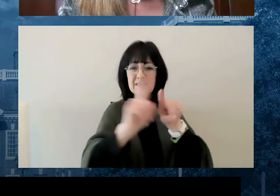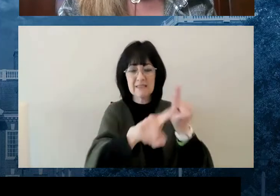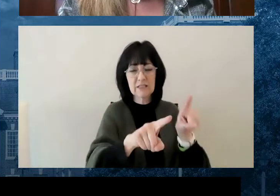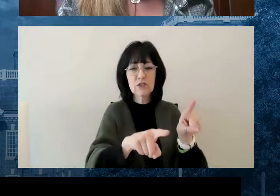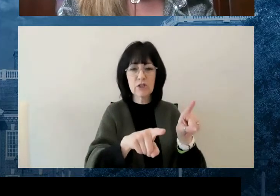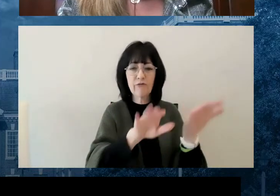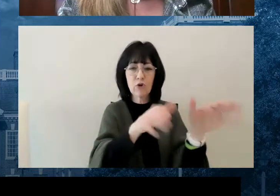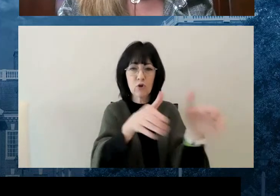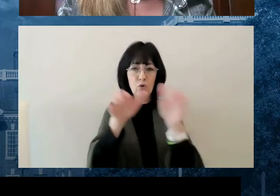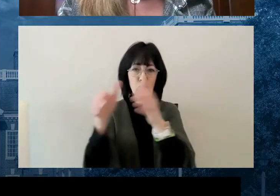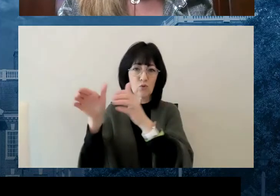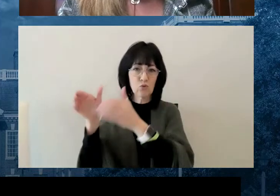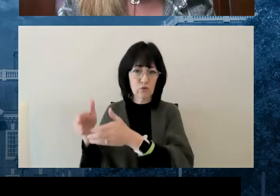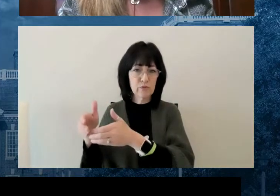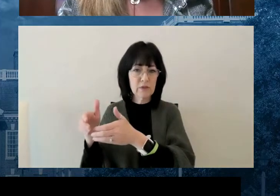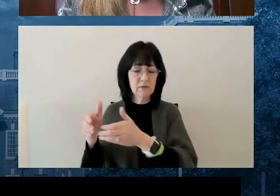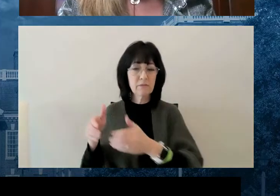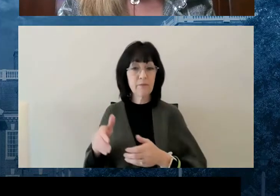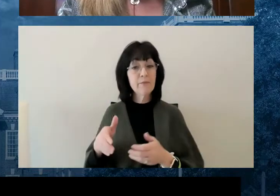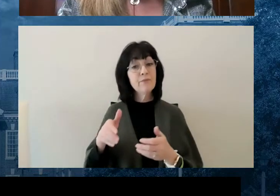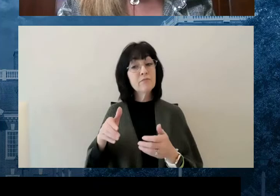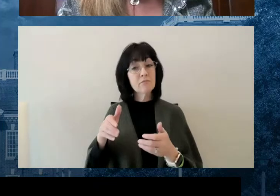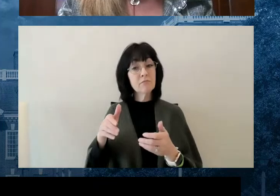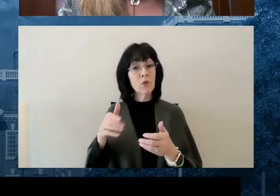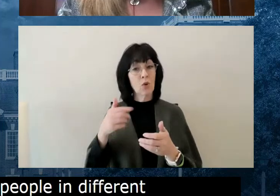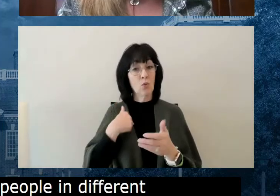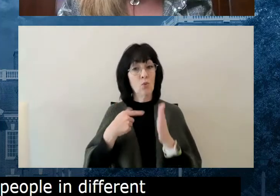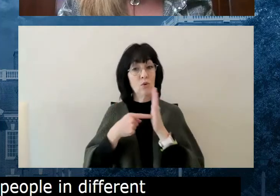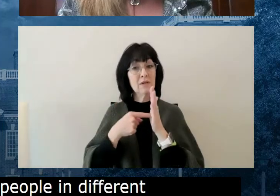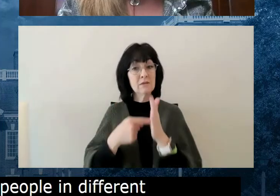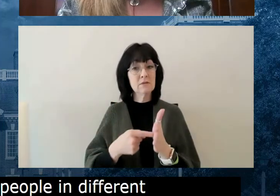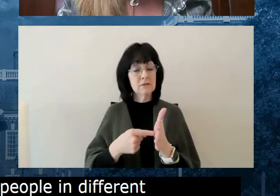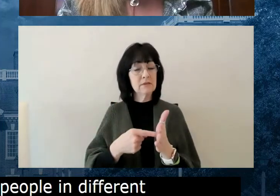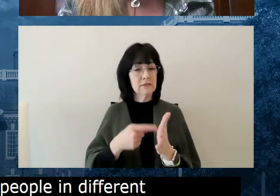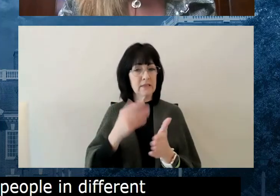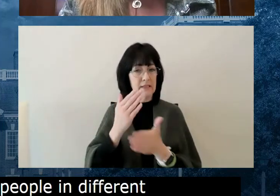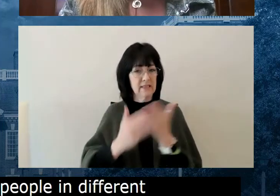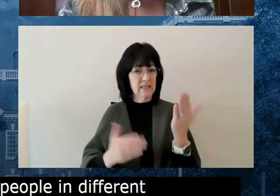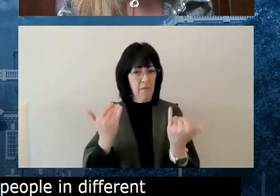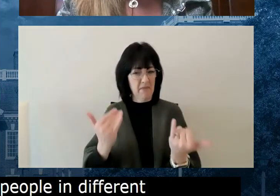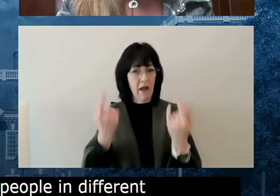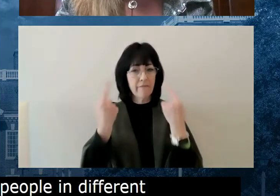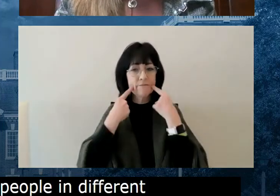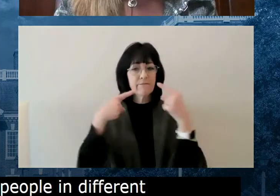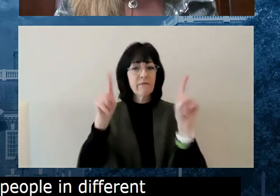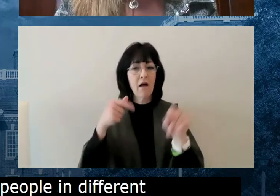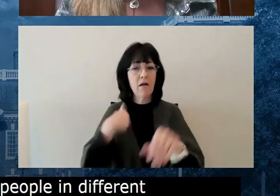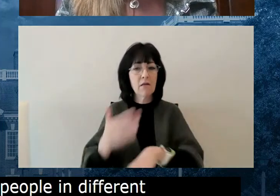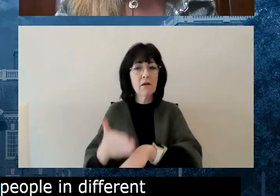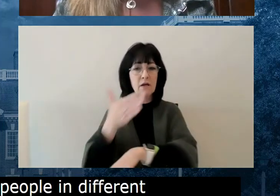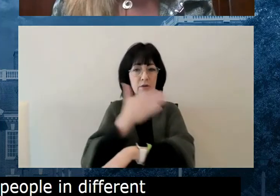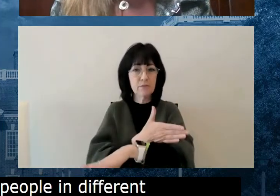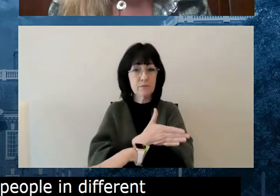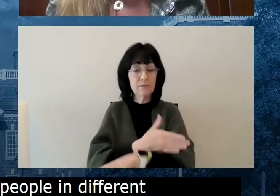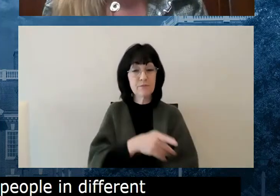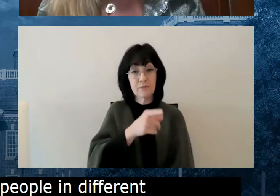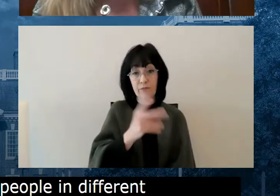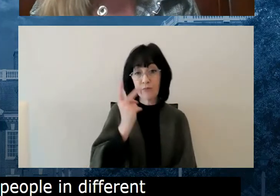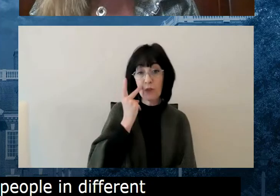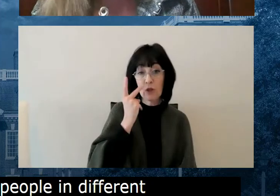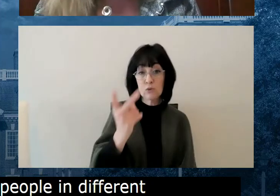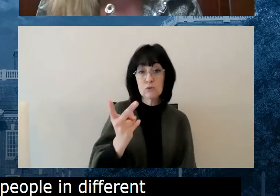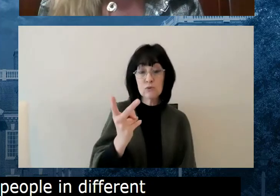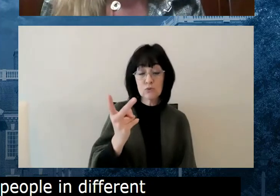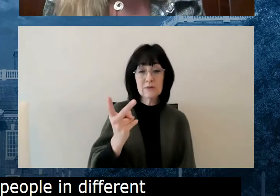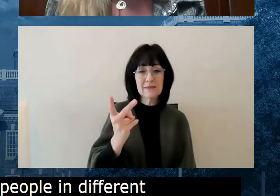And by that measure, our focused efforts have shown progress. So on this slide ahead of you, you see what I've been referring